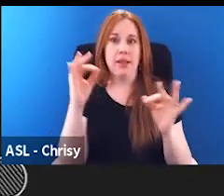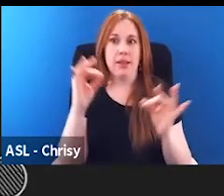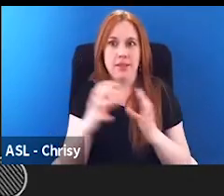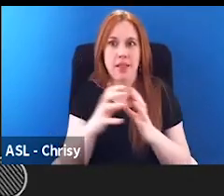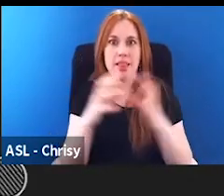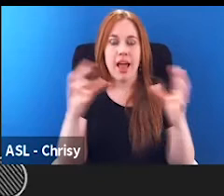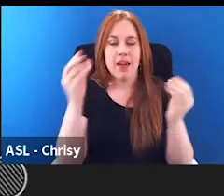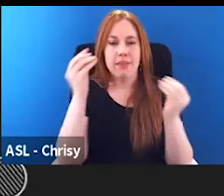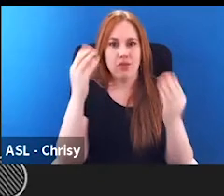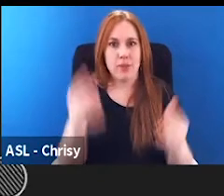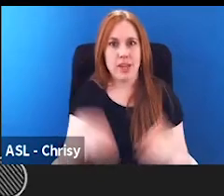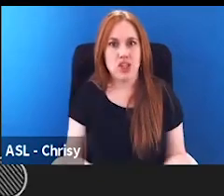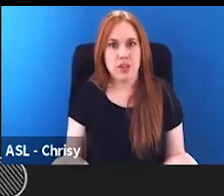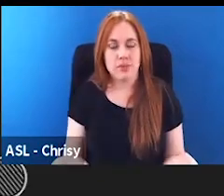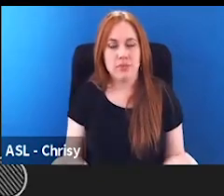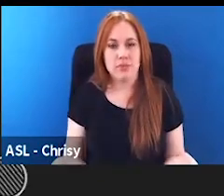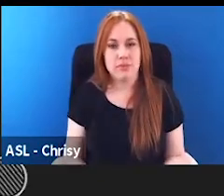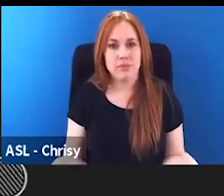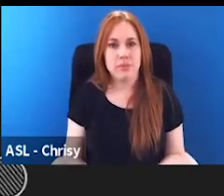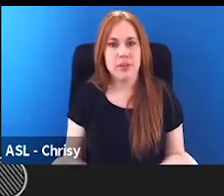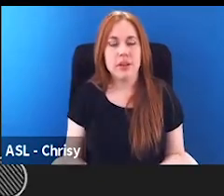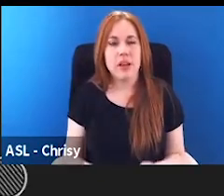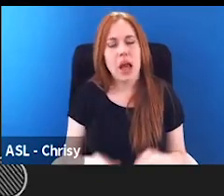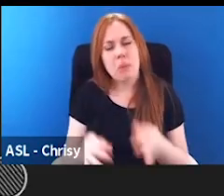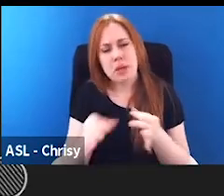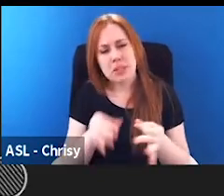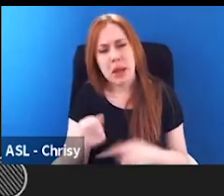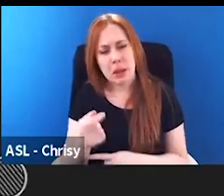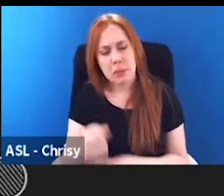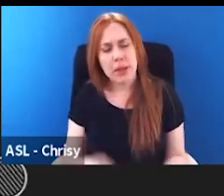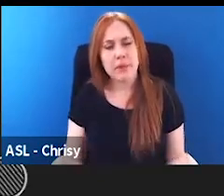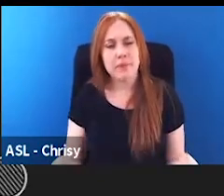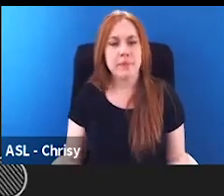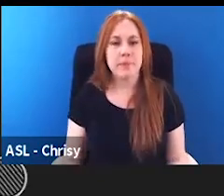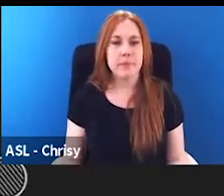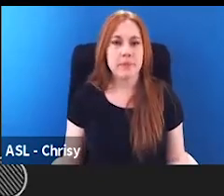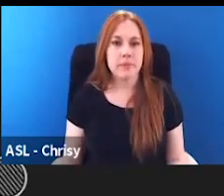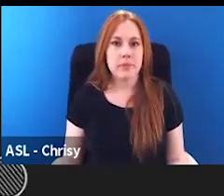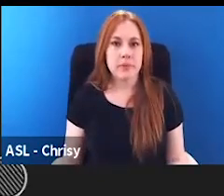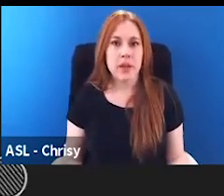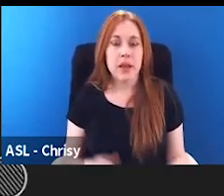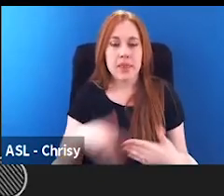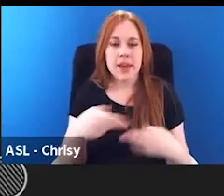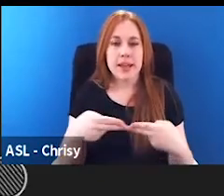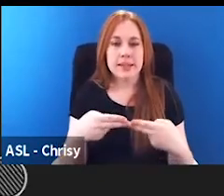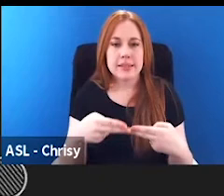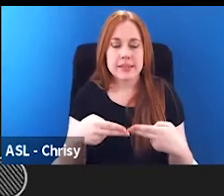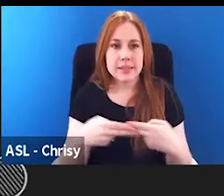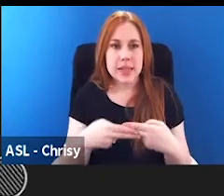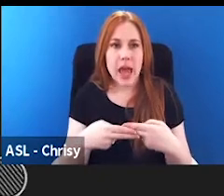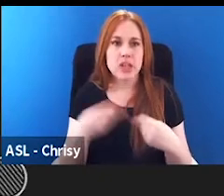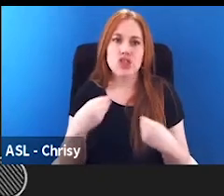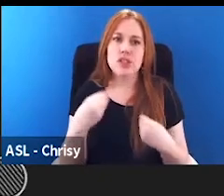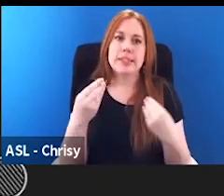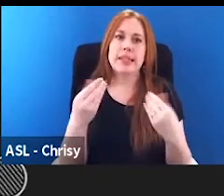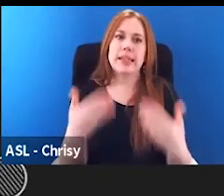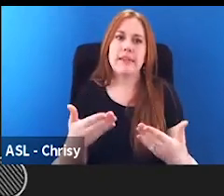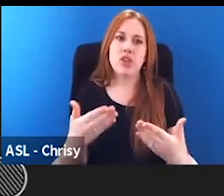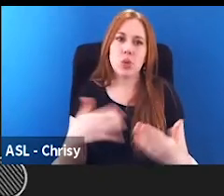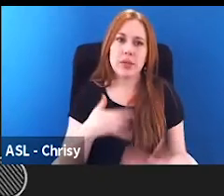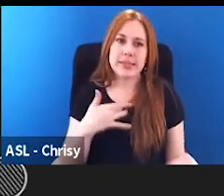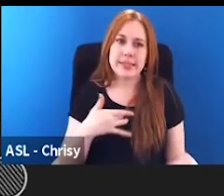information. I'm pulling it up. I'm going to talk through a little bit about it, but it's just, the next slide is meant to kind of give you all a